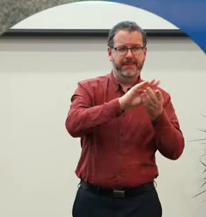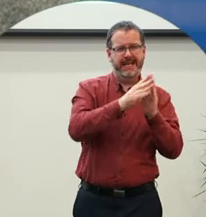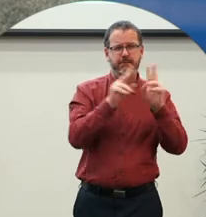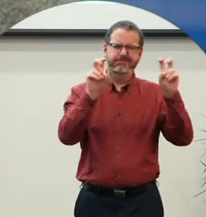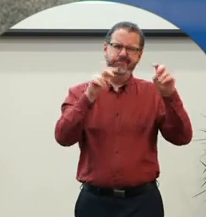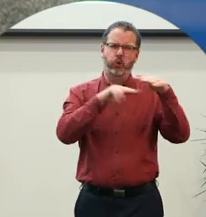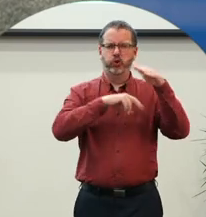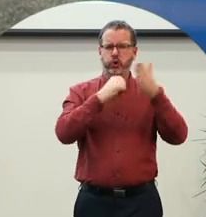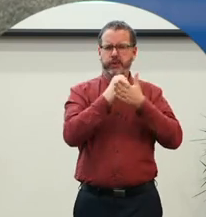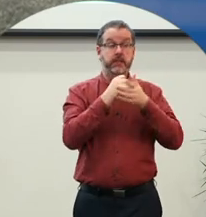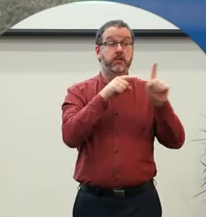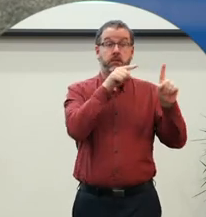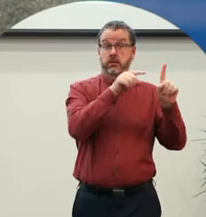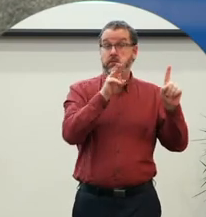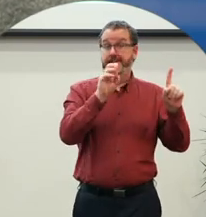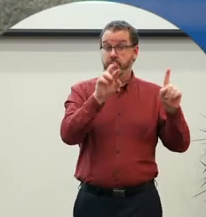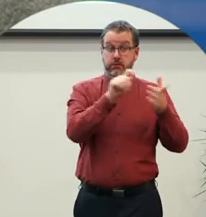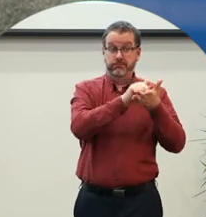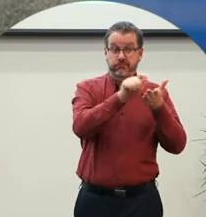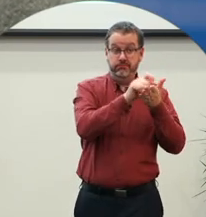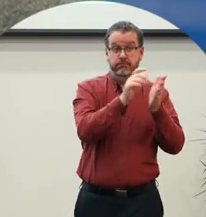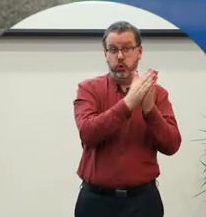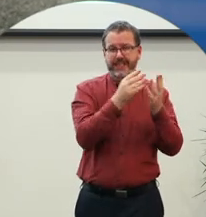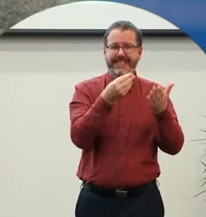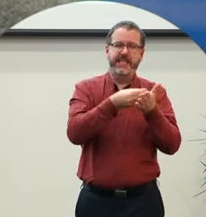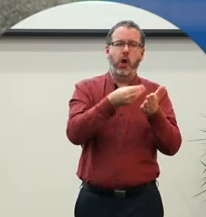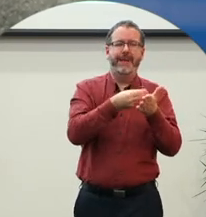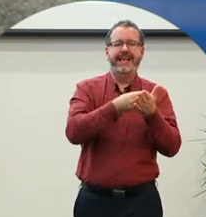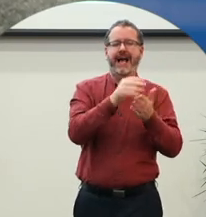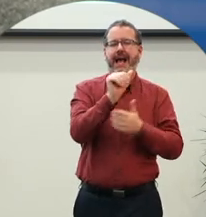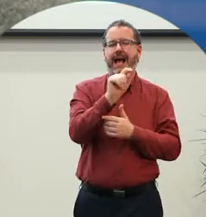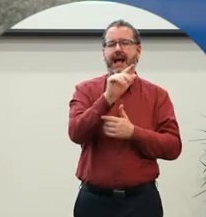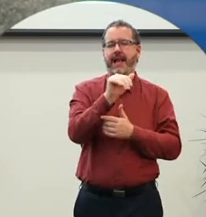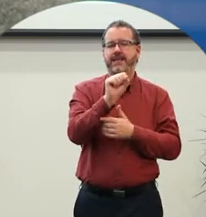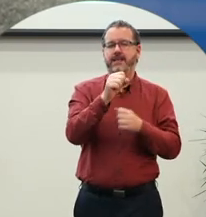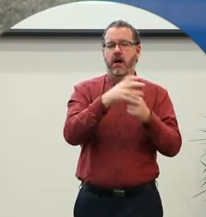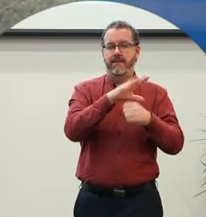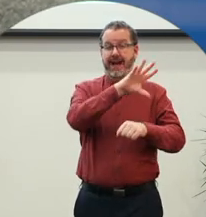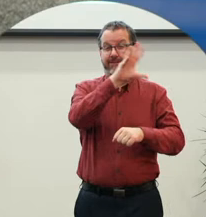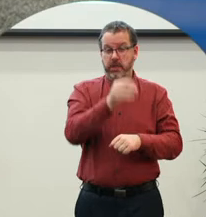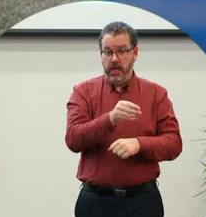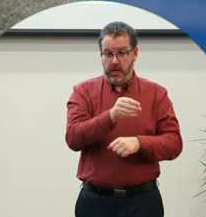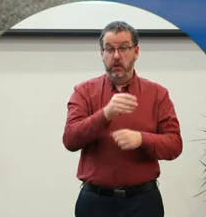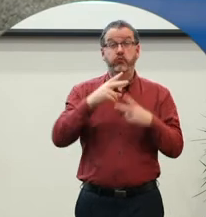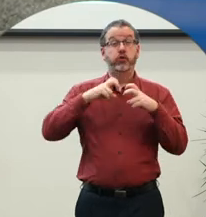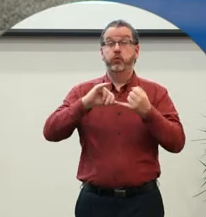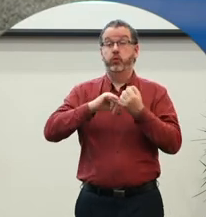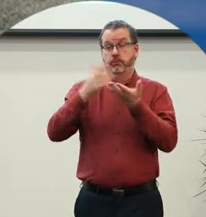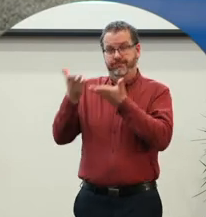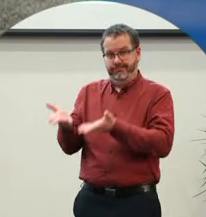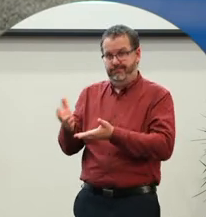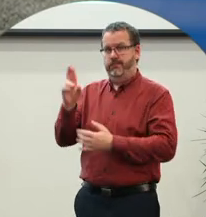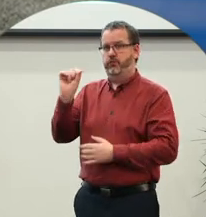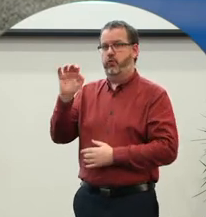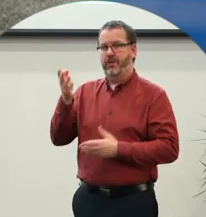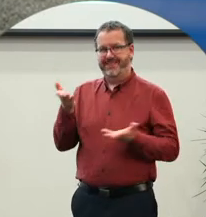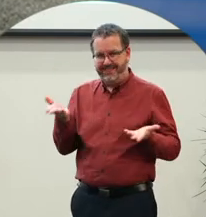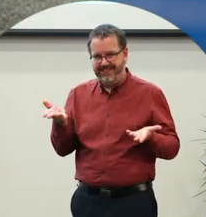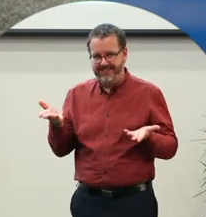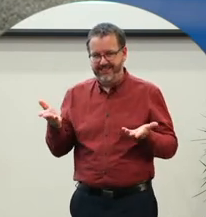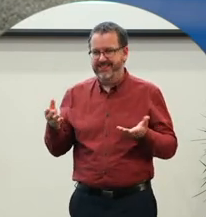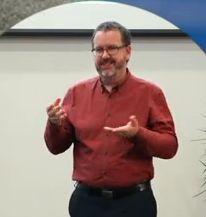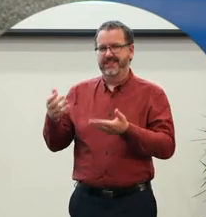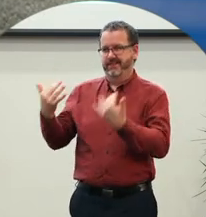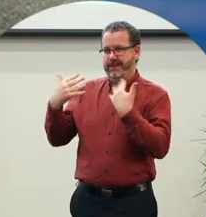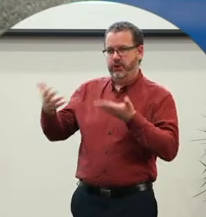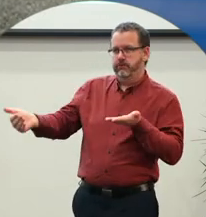was an economic atlas of Africa, and Rose was her researcher on it. And then